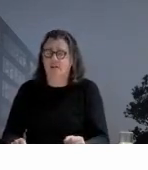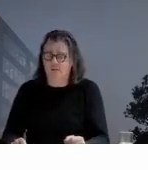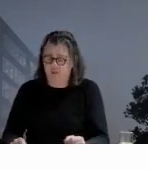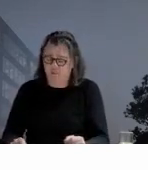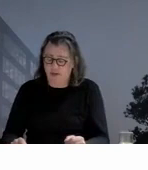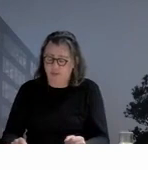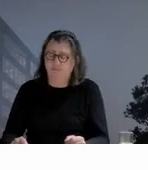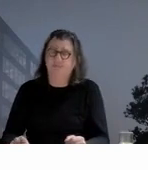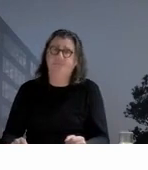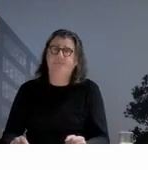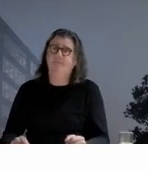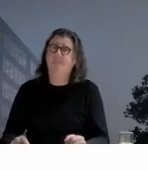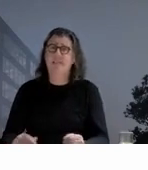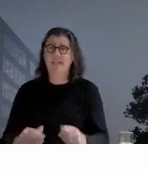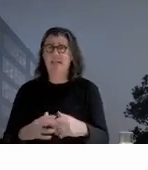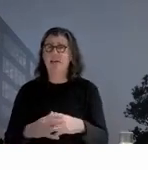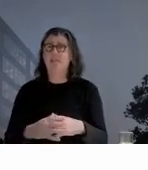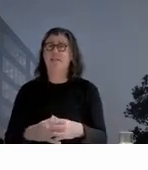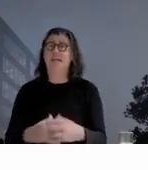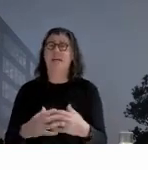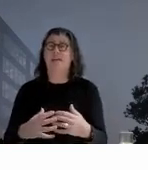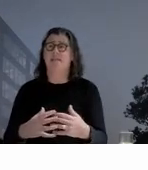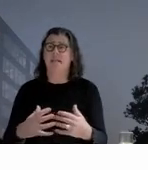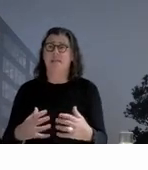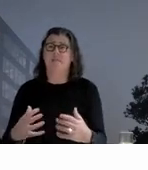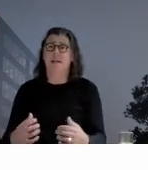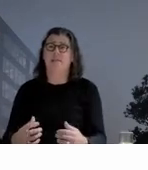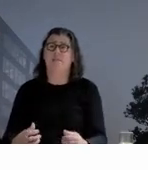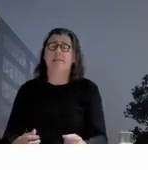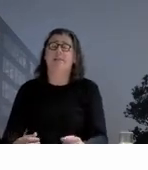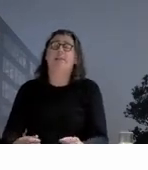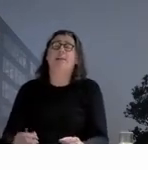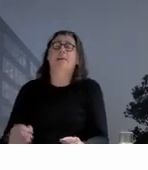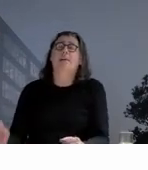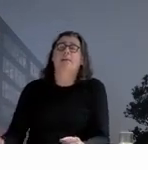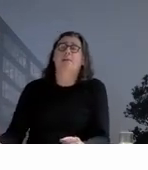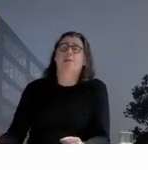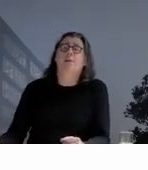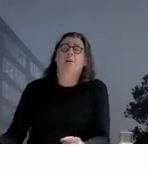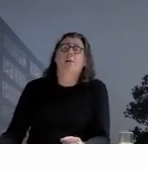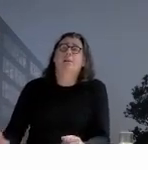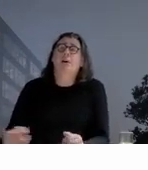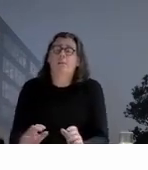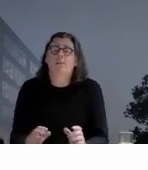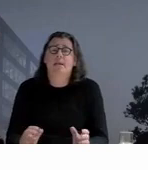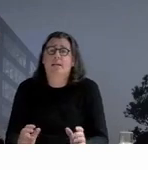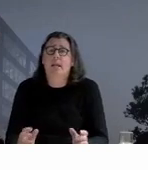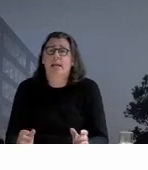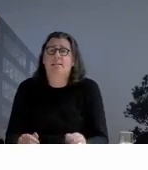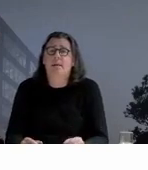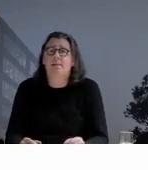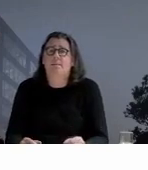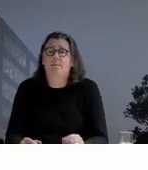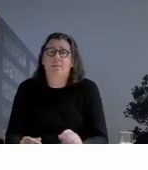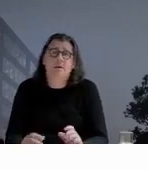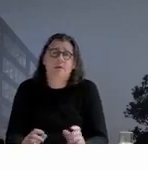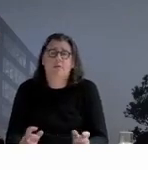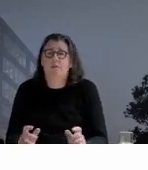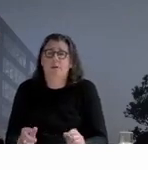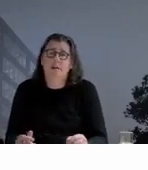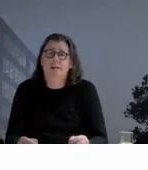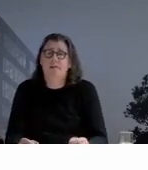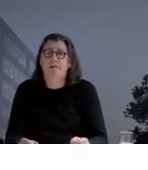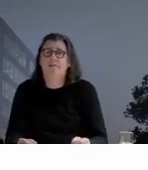is slightly different, but it allows us to get a sense of relativity. So the 100% glazed area would